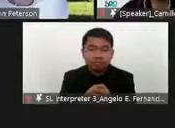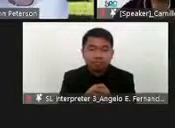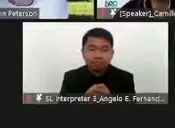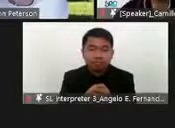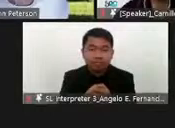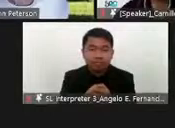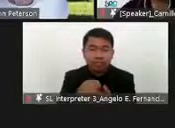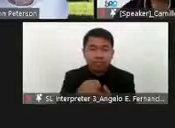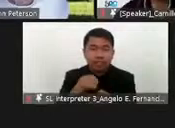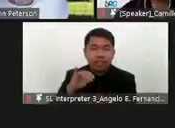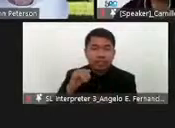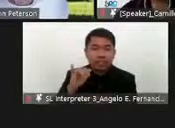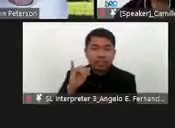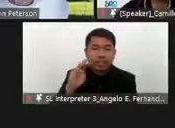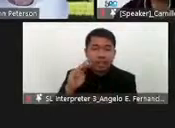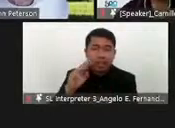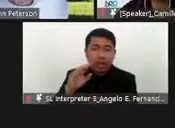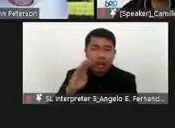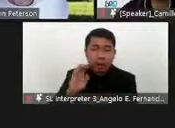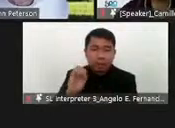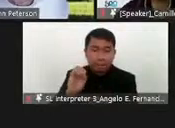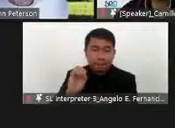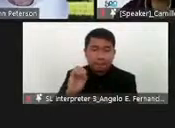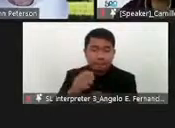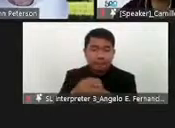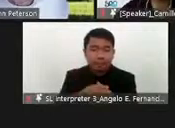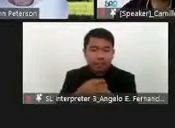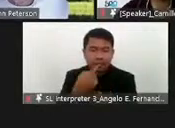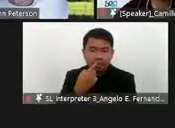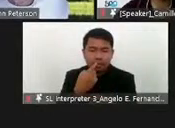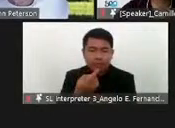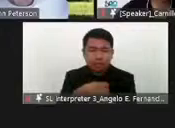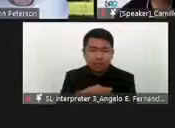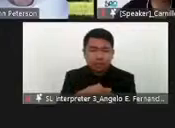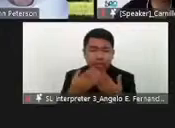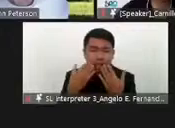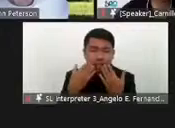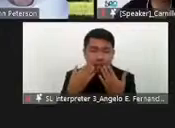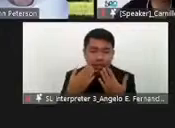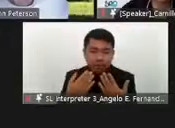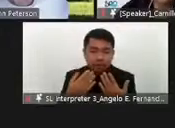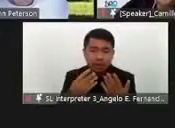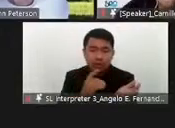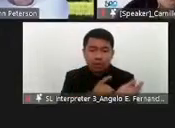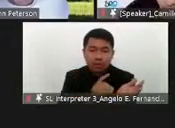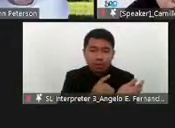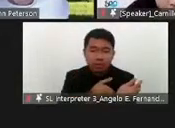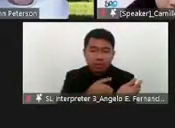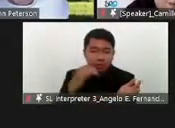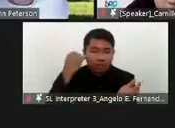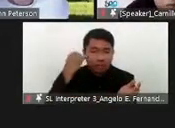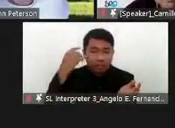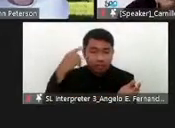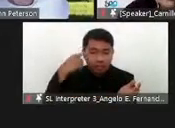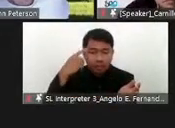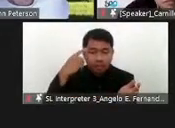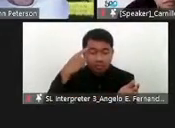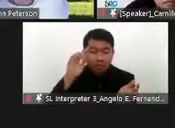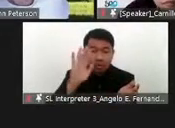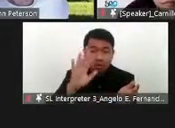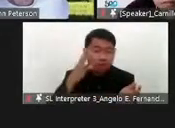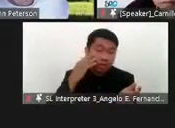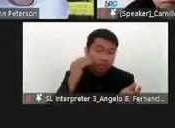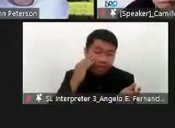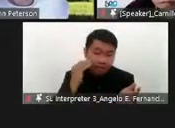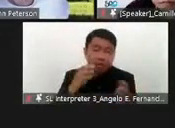Jimbo Fatalia. So he says, thank you, Dr. Peterson. From your experience working in the